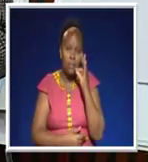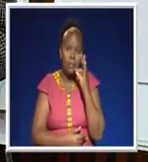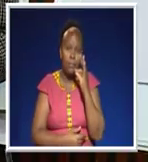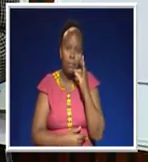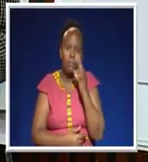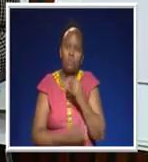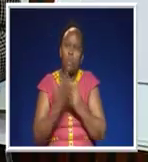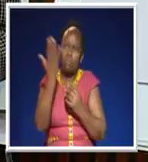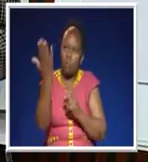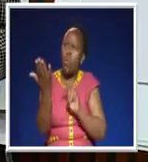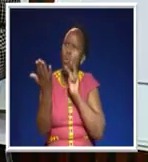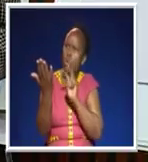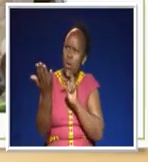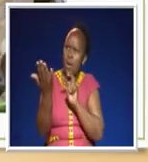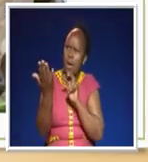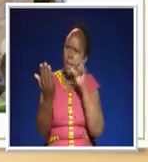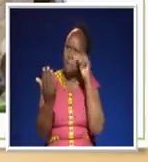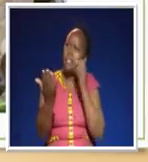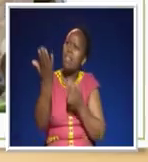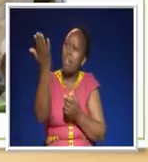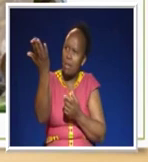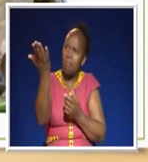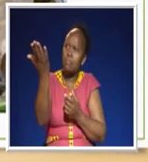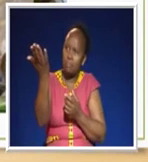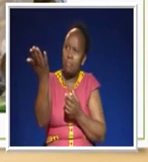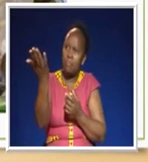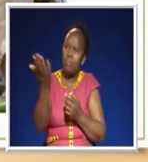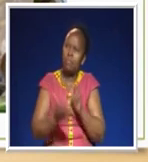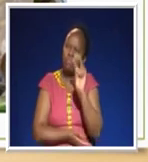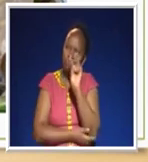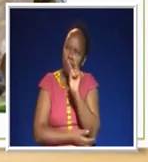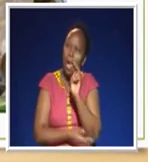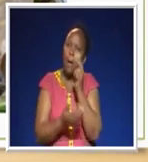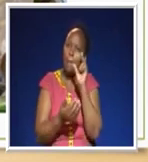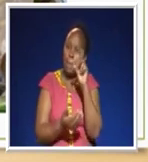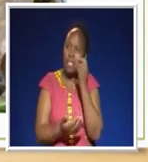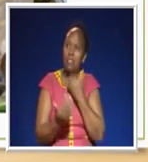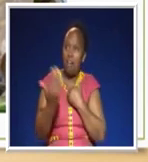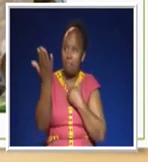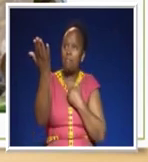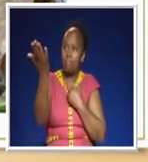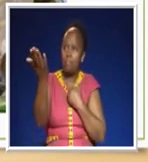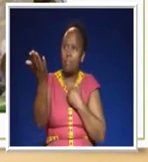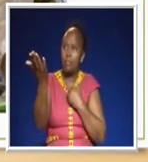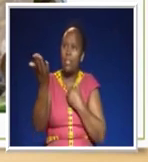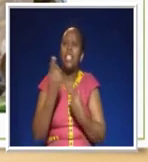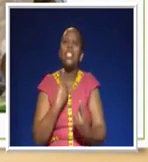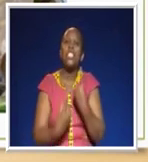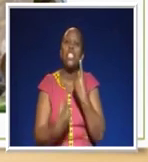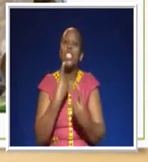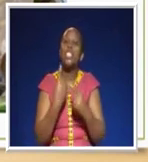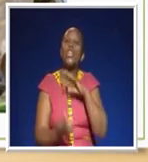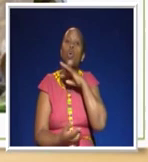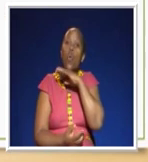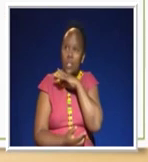Look at the picture below. Look at the picture below. It is kitchen waste